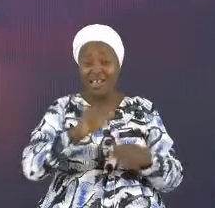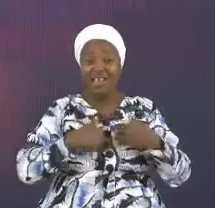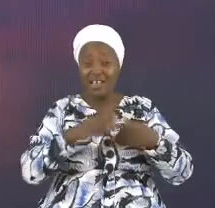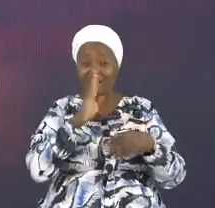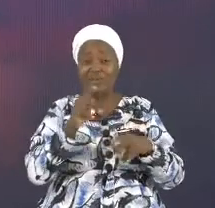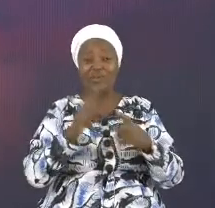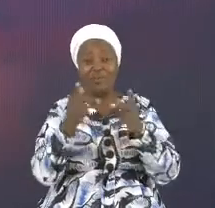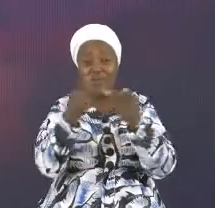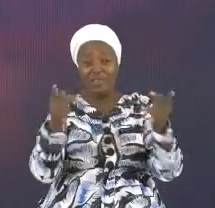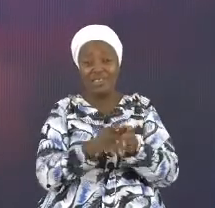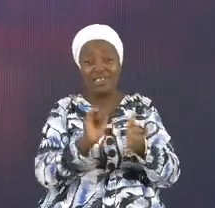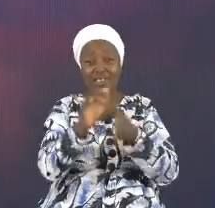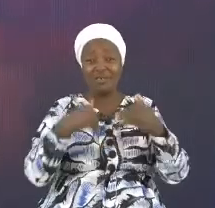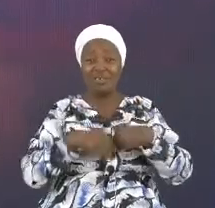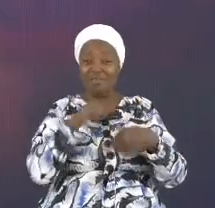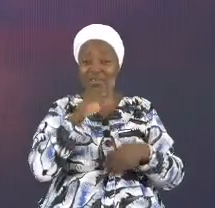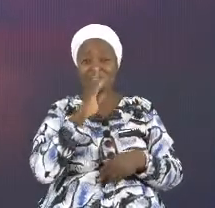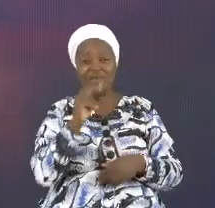No.